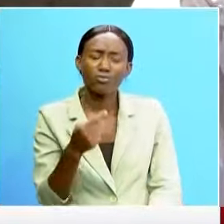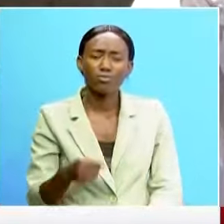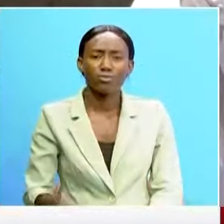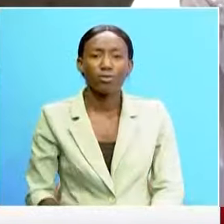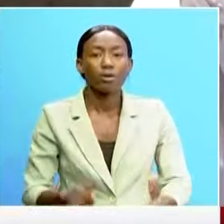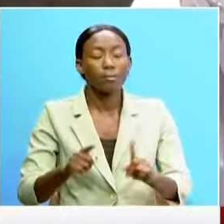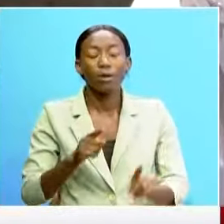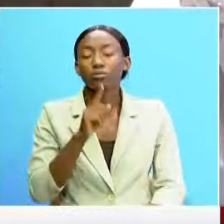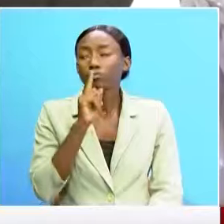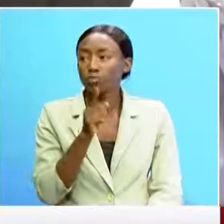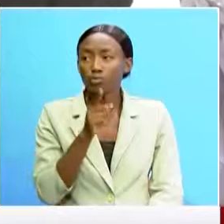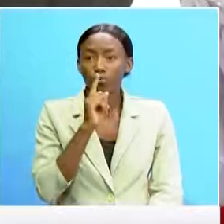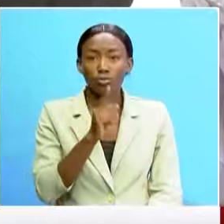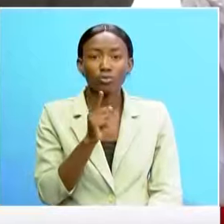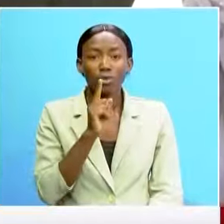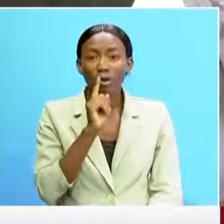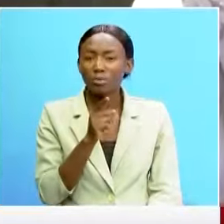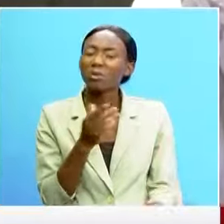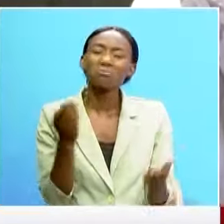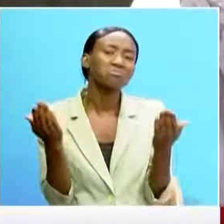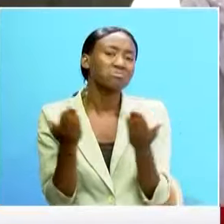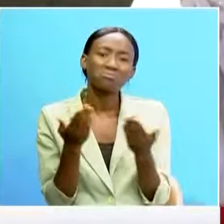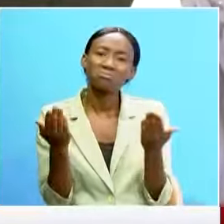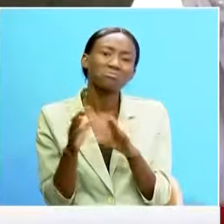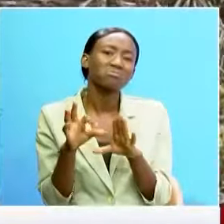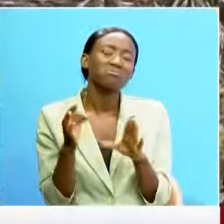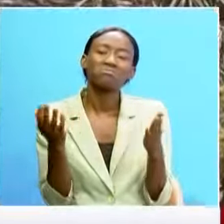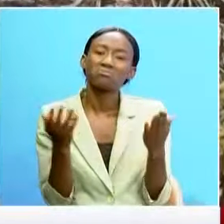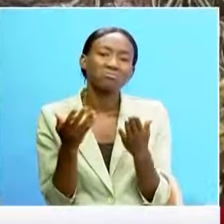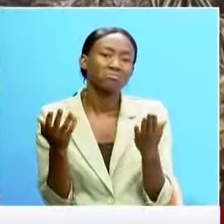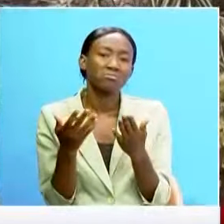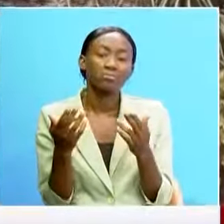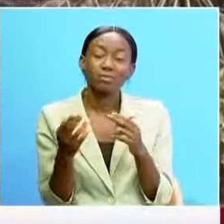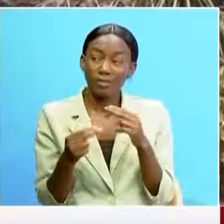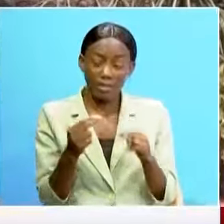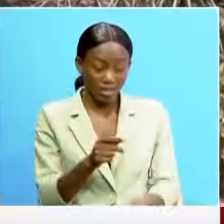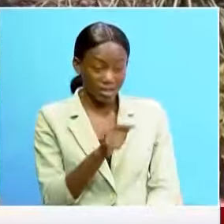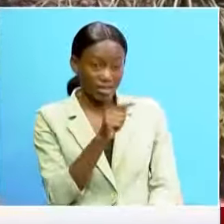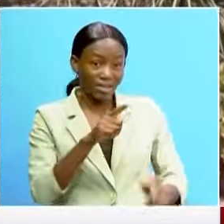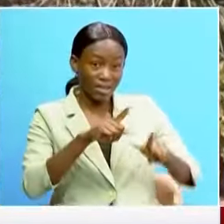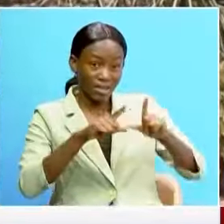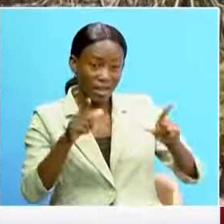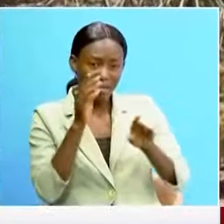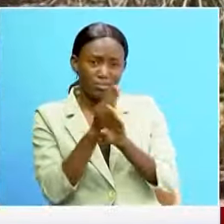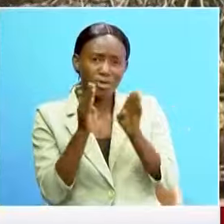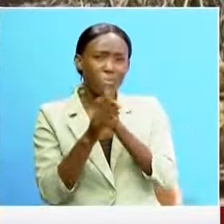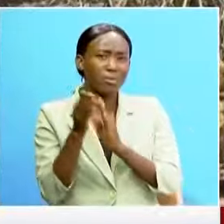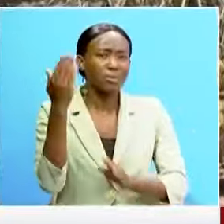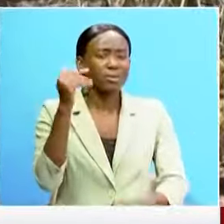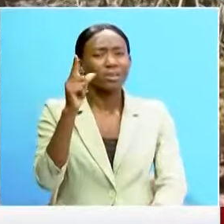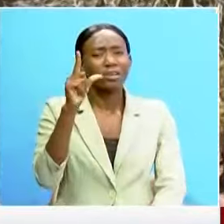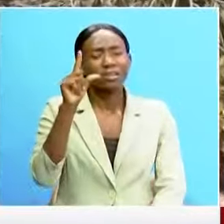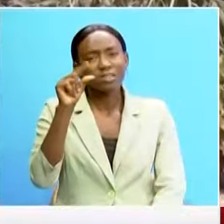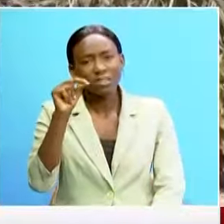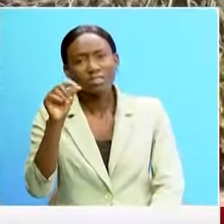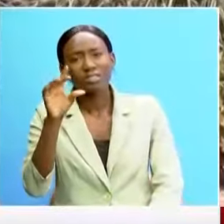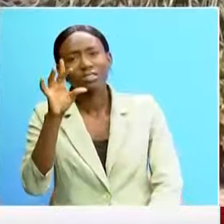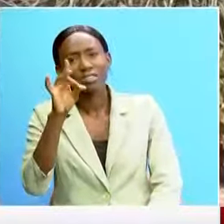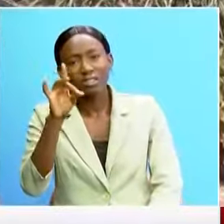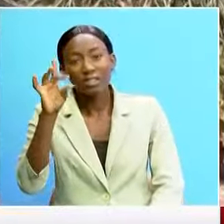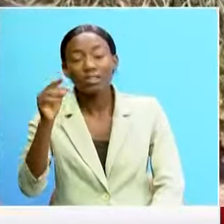But surely, we found there is none. This resettlement scheme was established in 1988 with